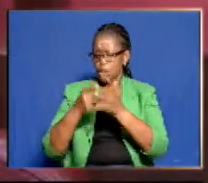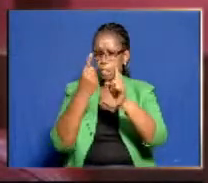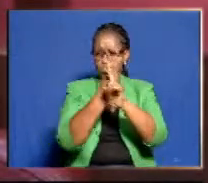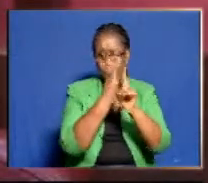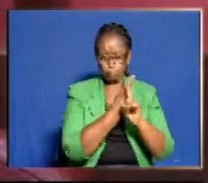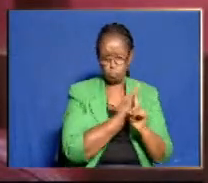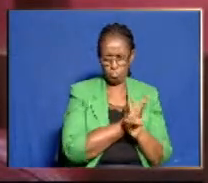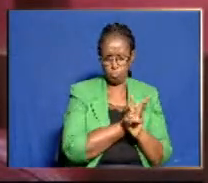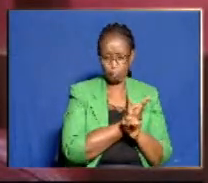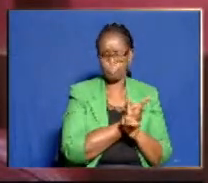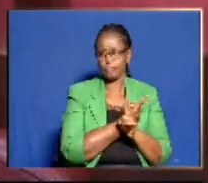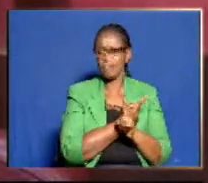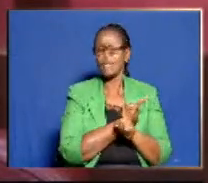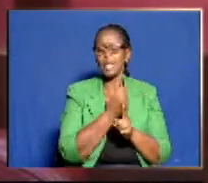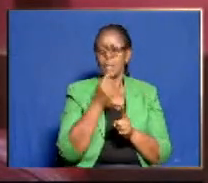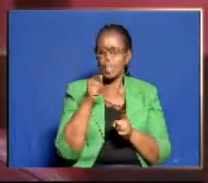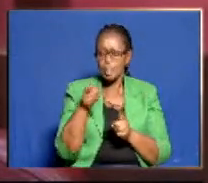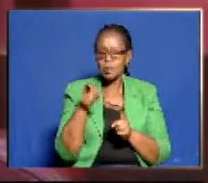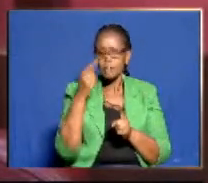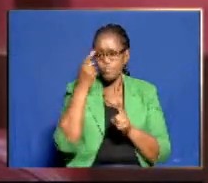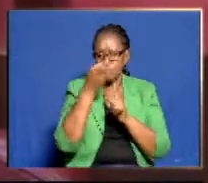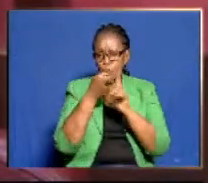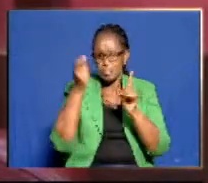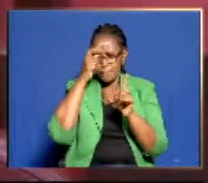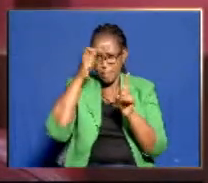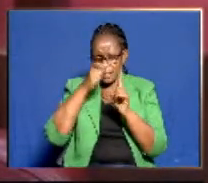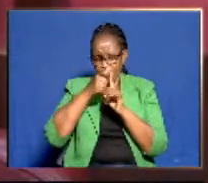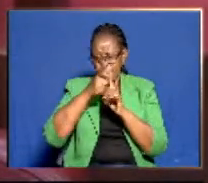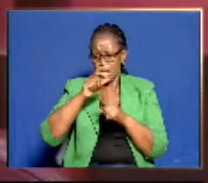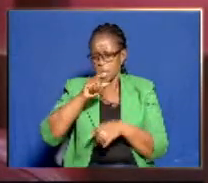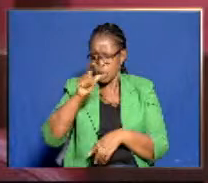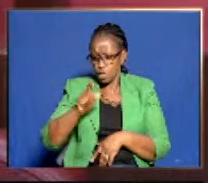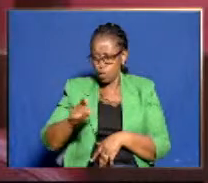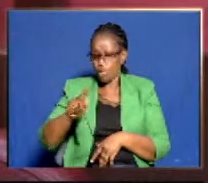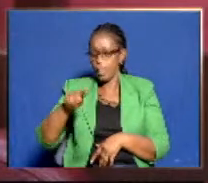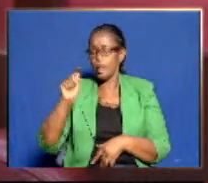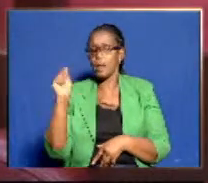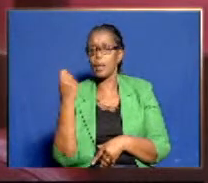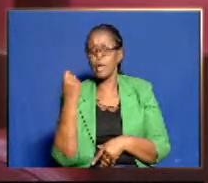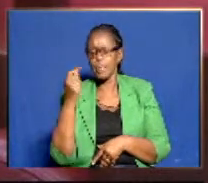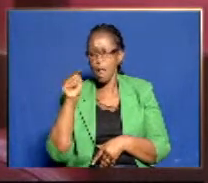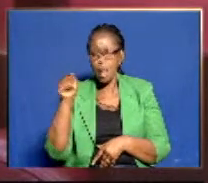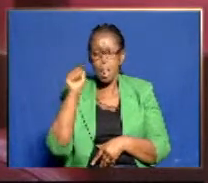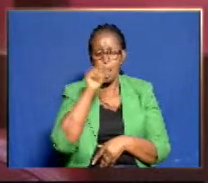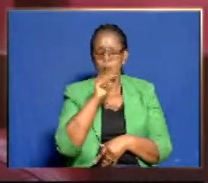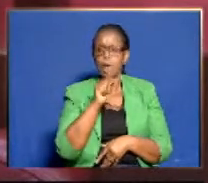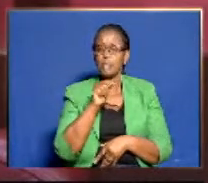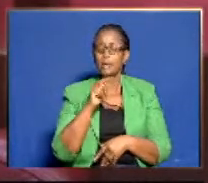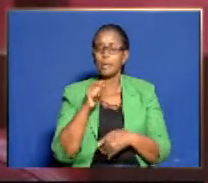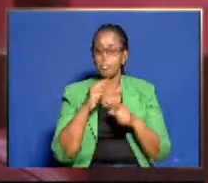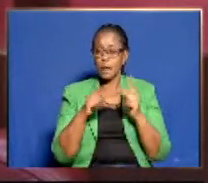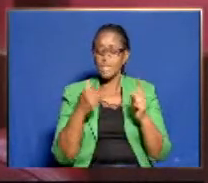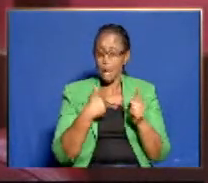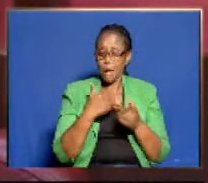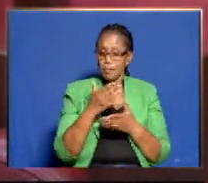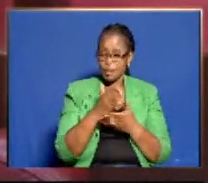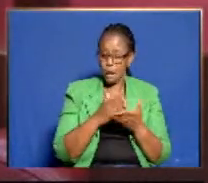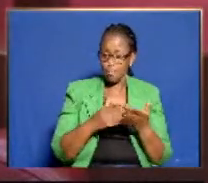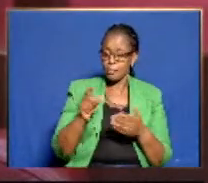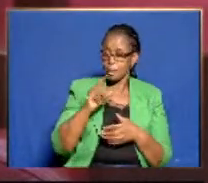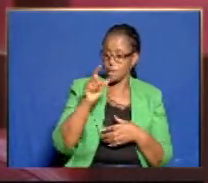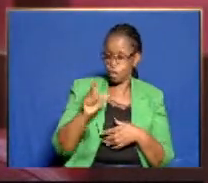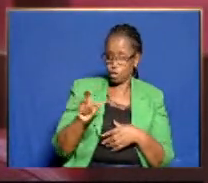are found in specific areas or specific regions of this country. I'll tell you, Mr. Speaker, we have a region called Taita